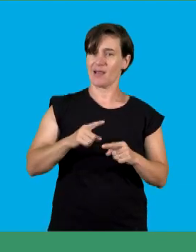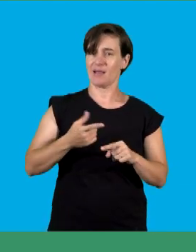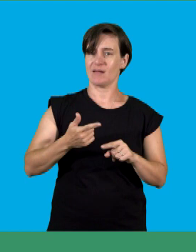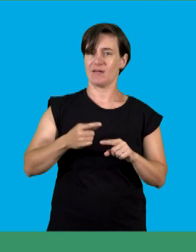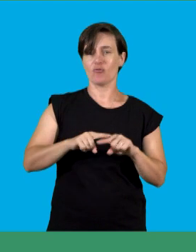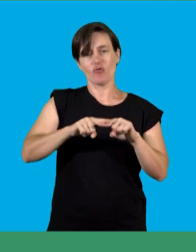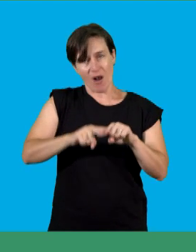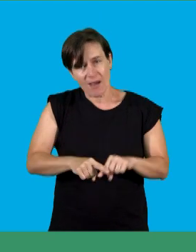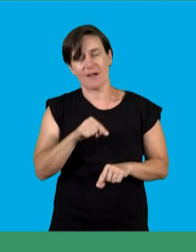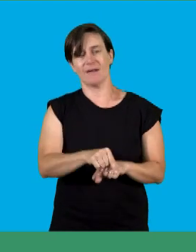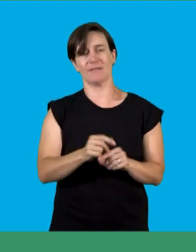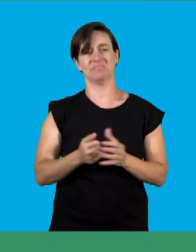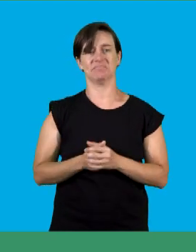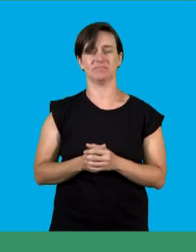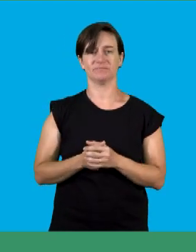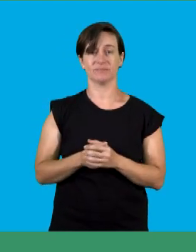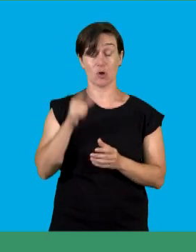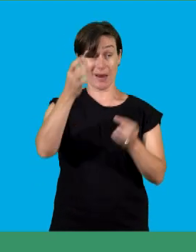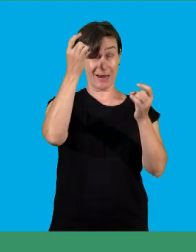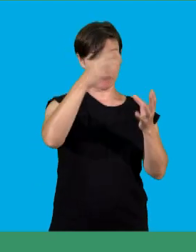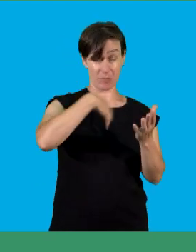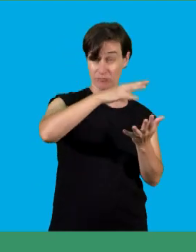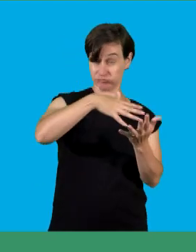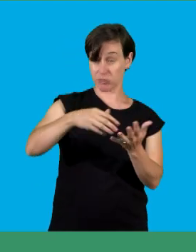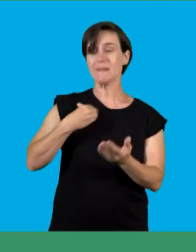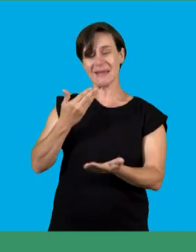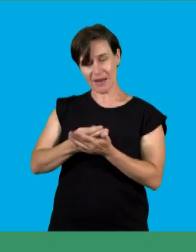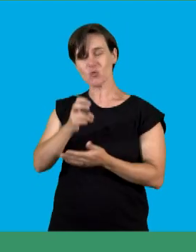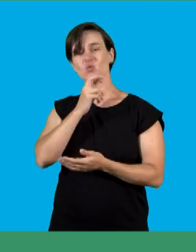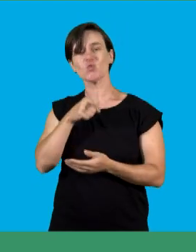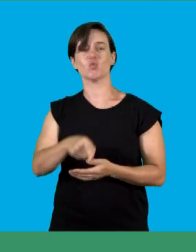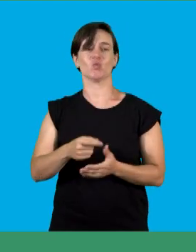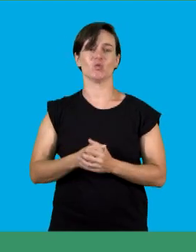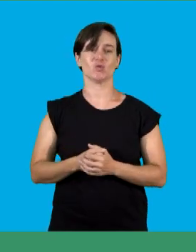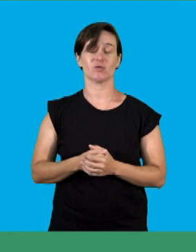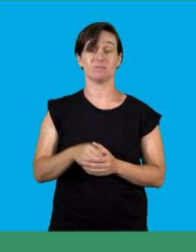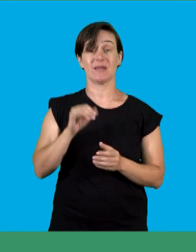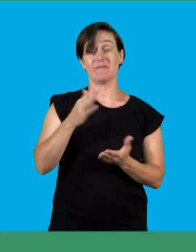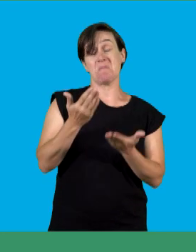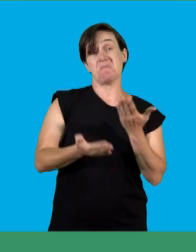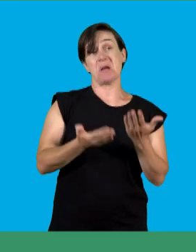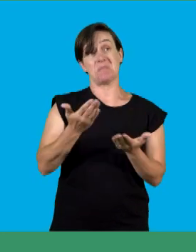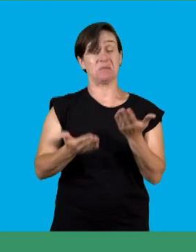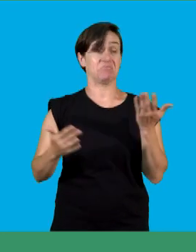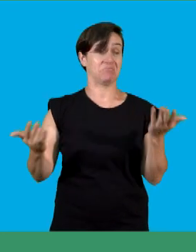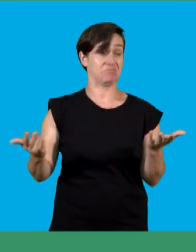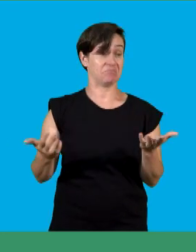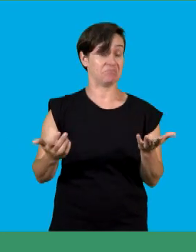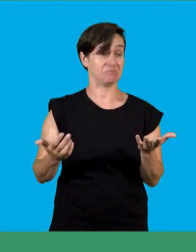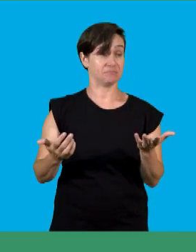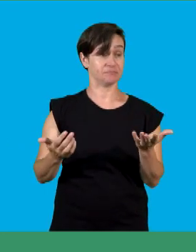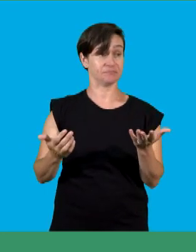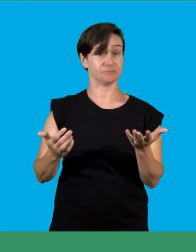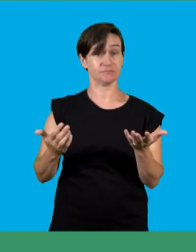it's reliable, if we can rely on the information that you've received, if the same results will be obtained from